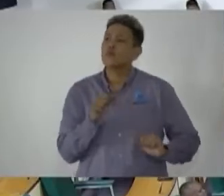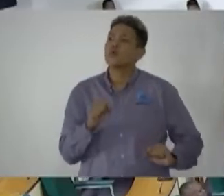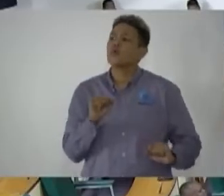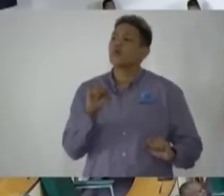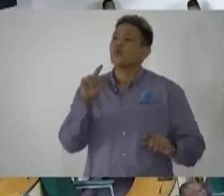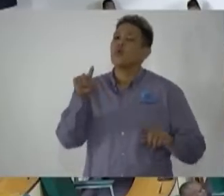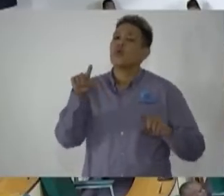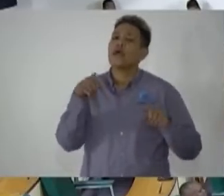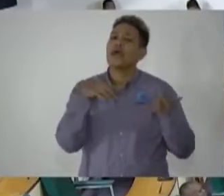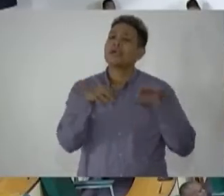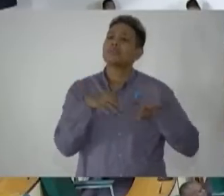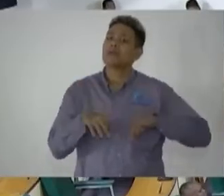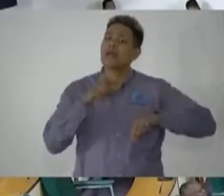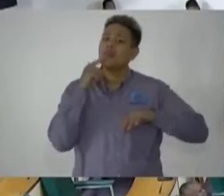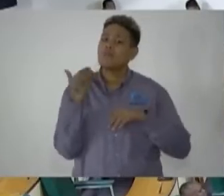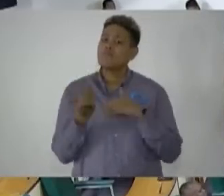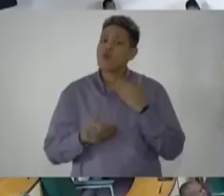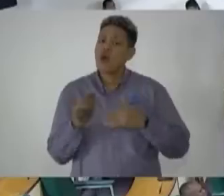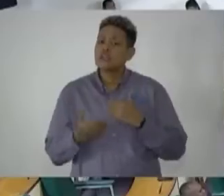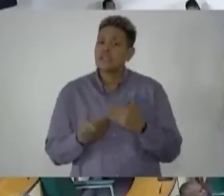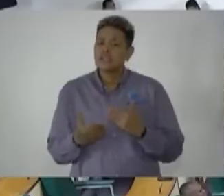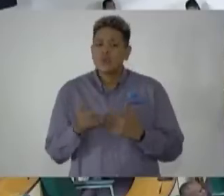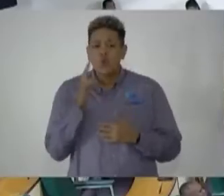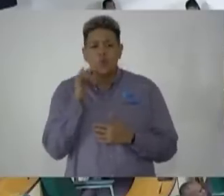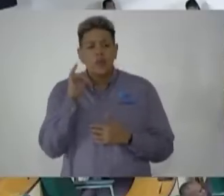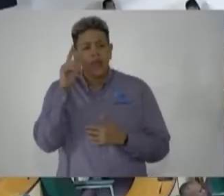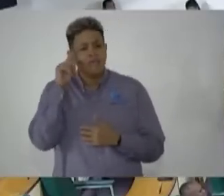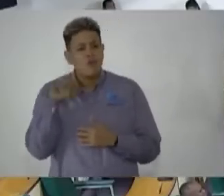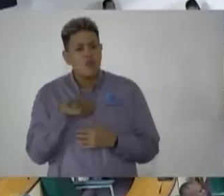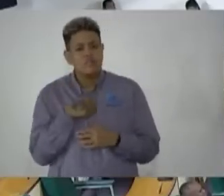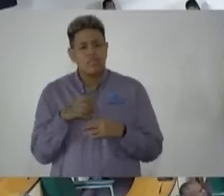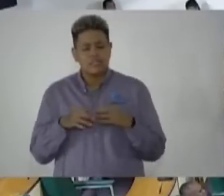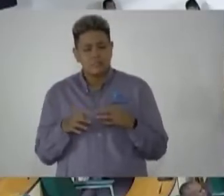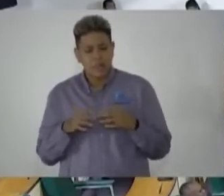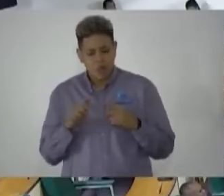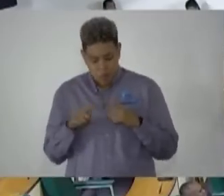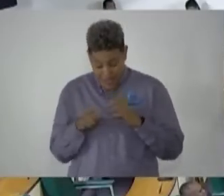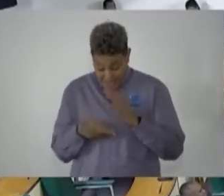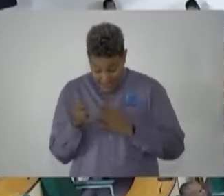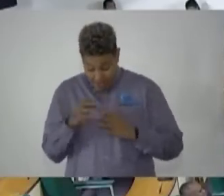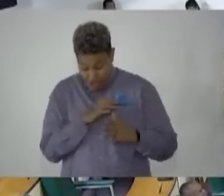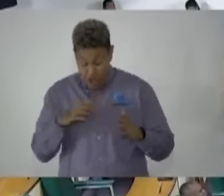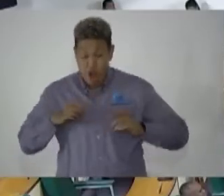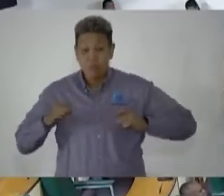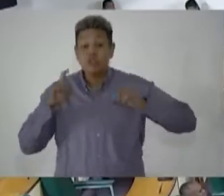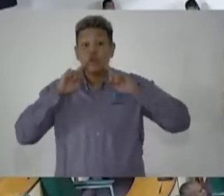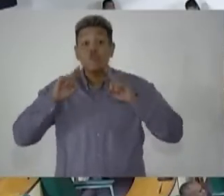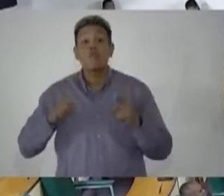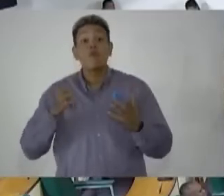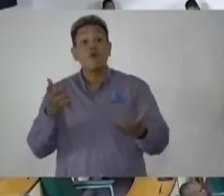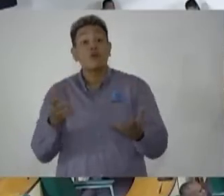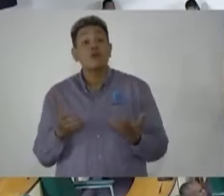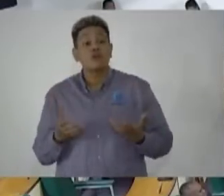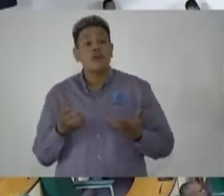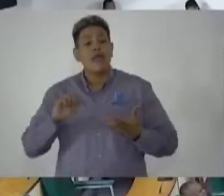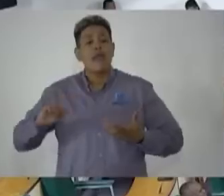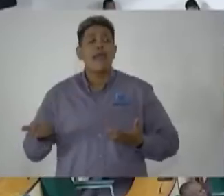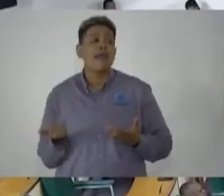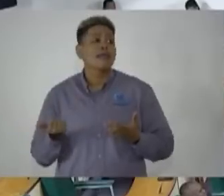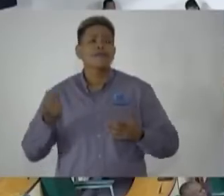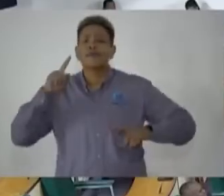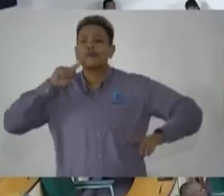just outline the process for us for when the Integrity Commission reports, or imagine any Commission of